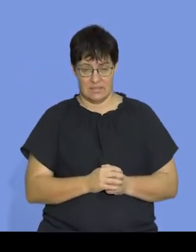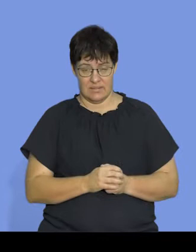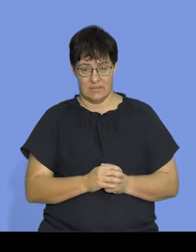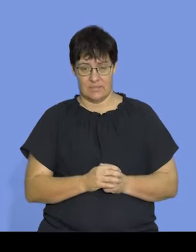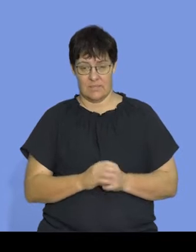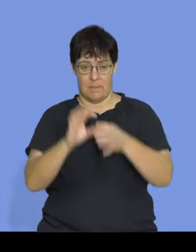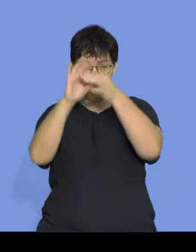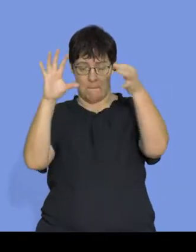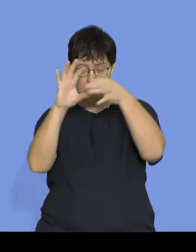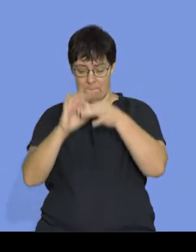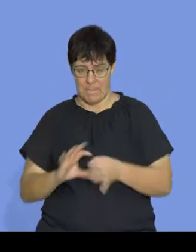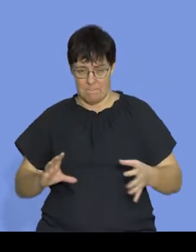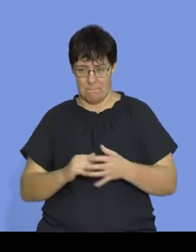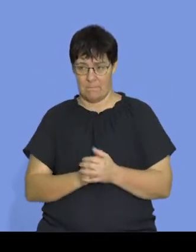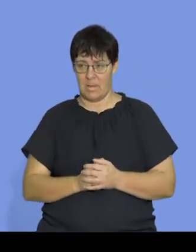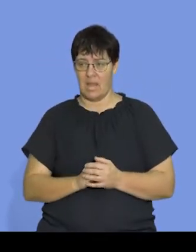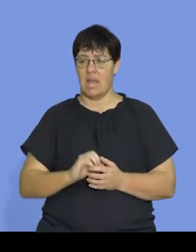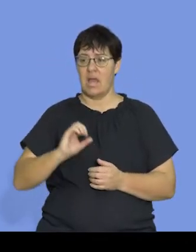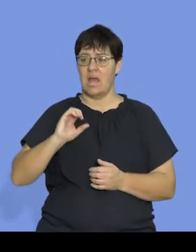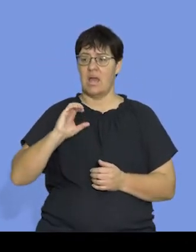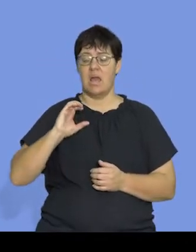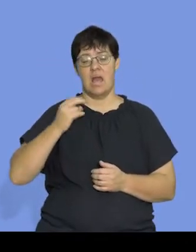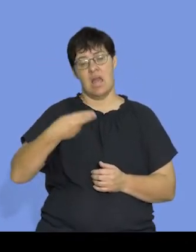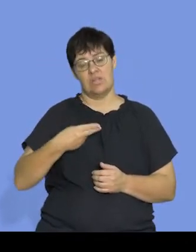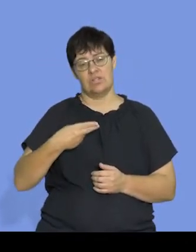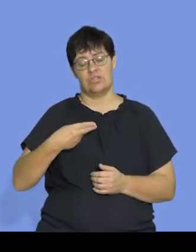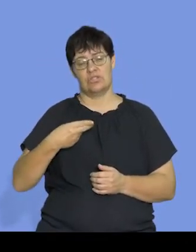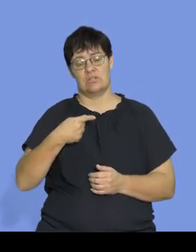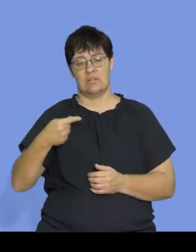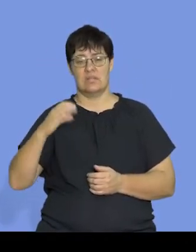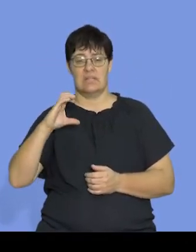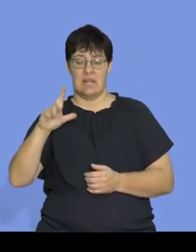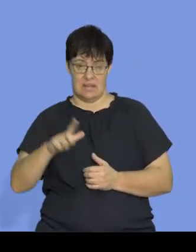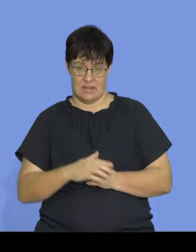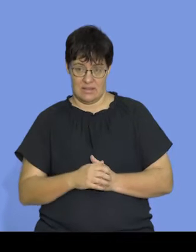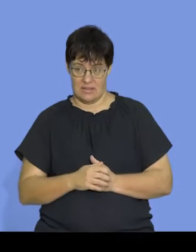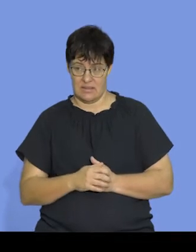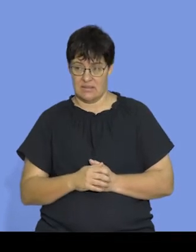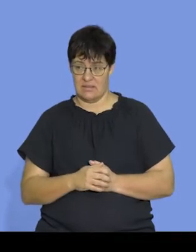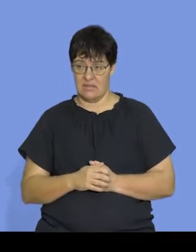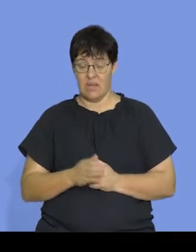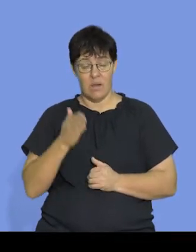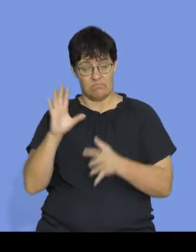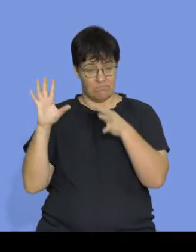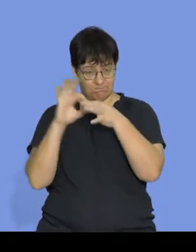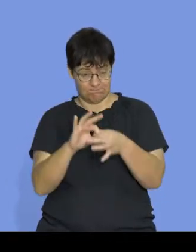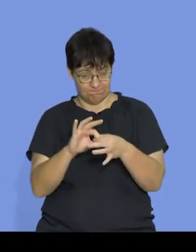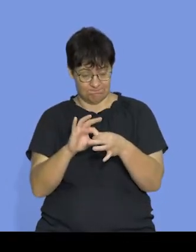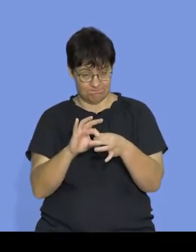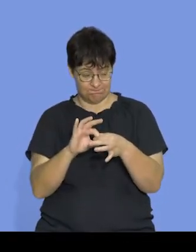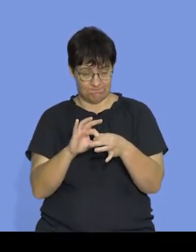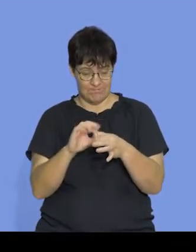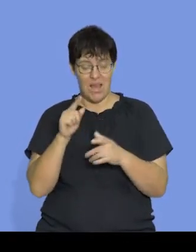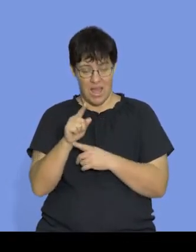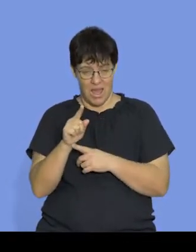about HCl, for argument's sake, for us to form products, these bonds that are existing between the particles of the